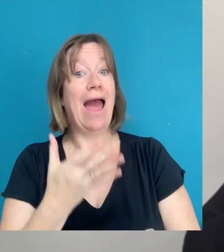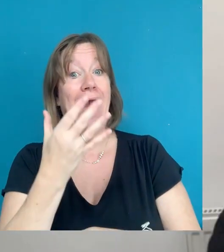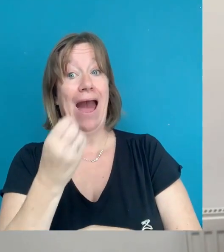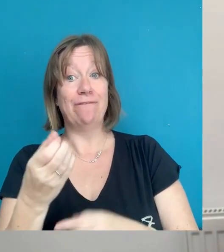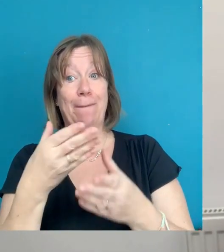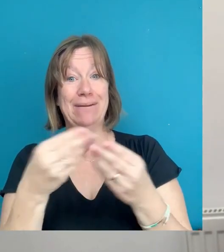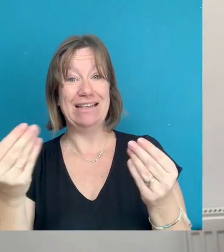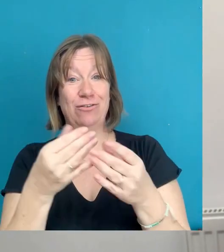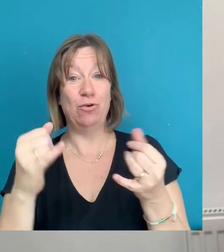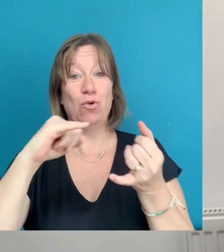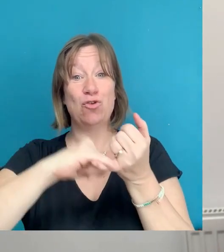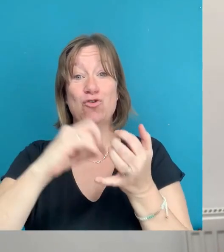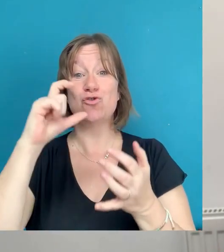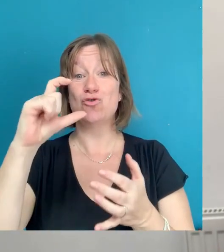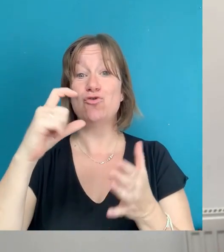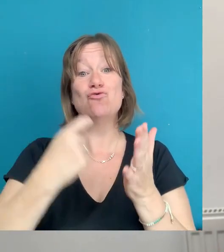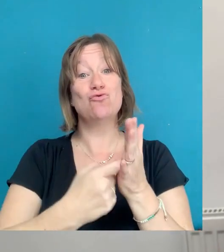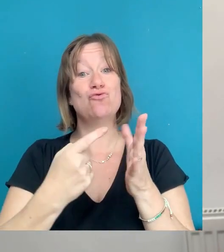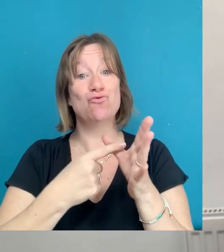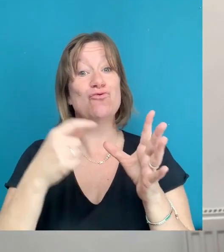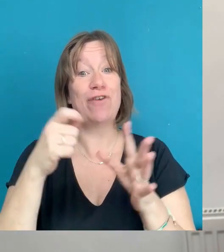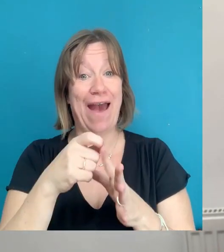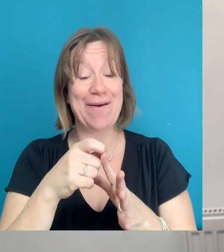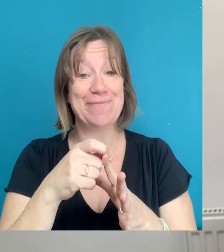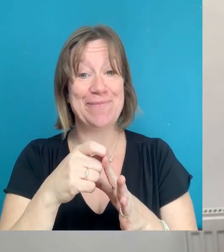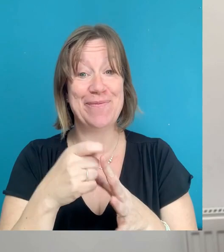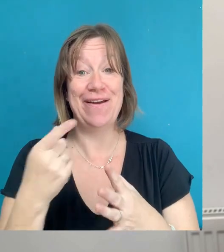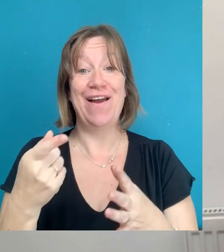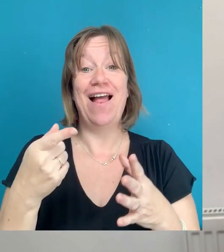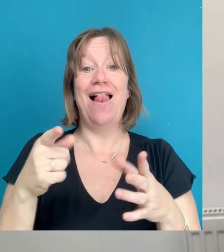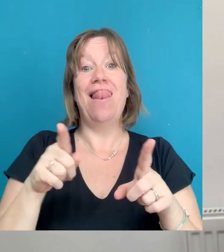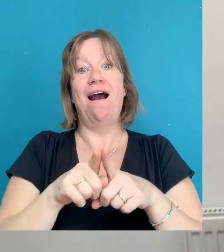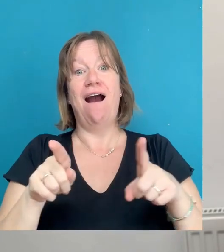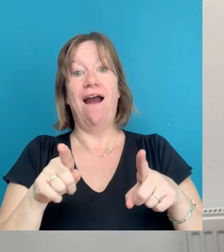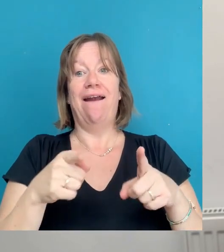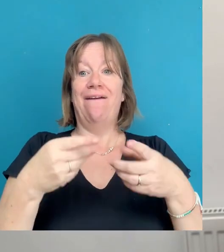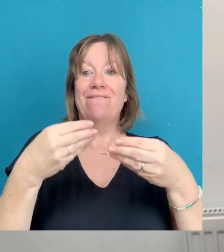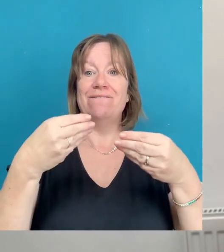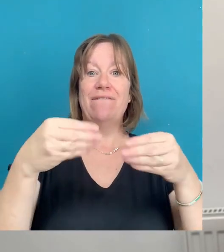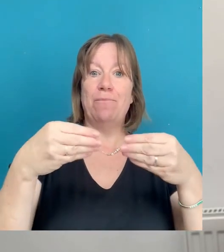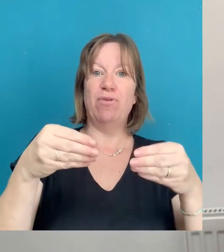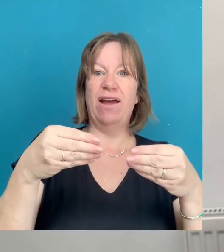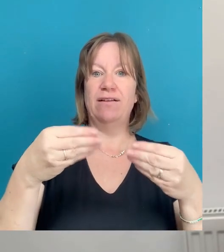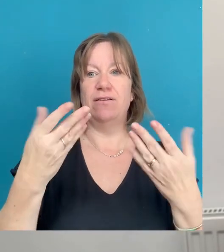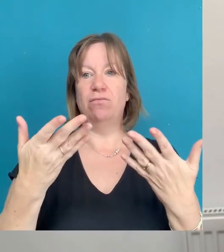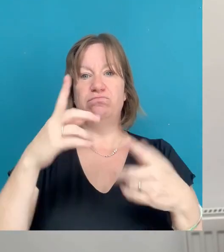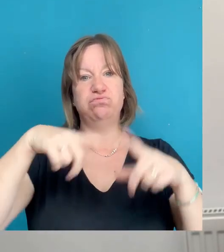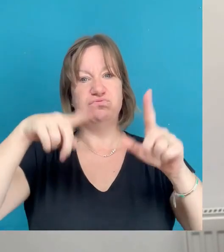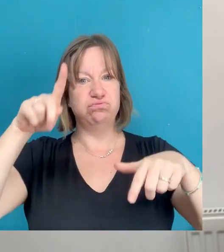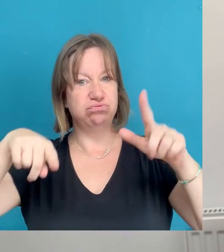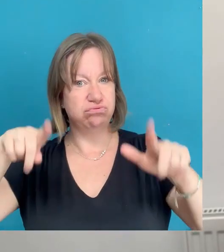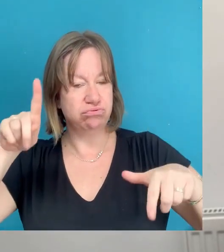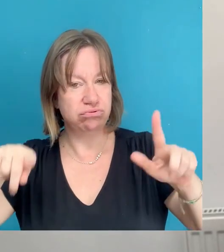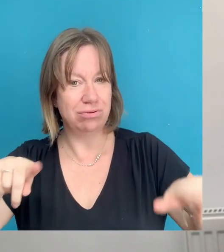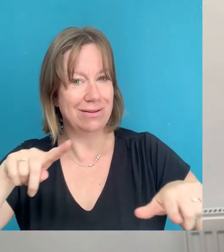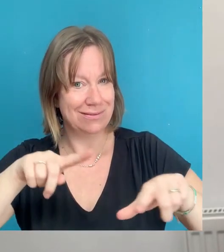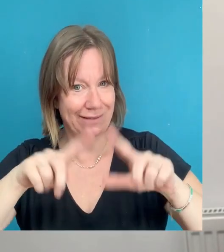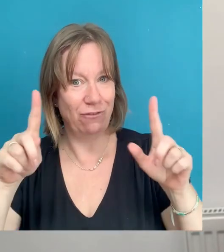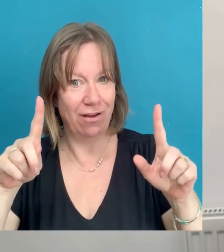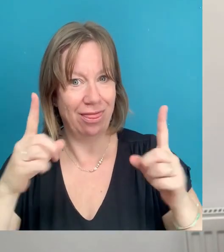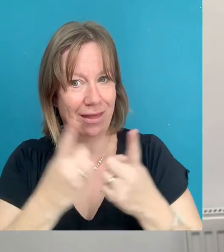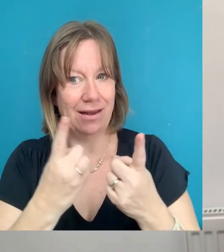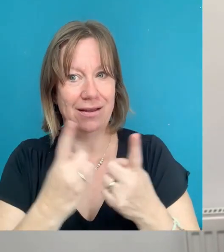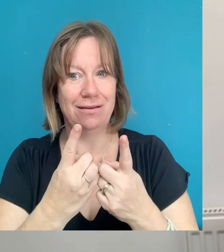got scrap materials. So I've got fabrics. I've got all sorts of